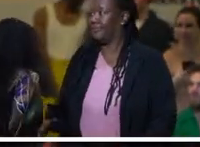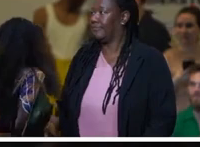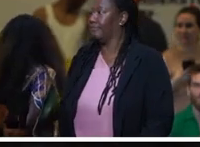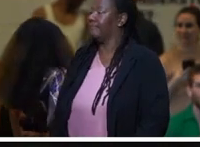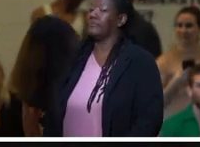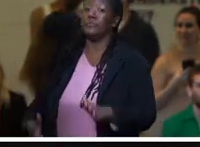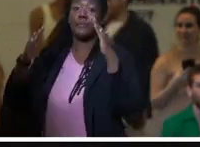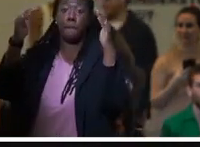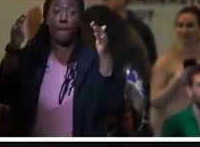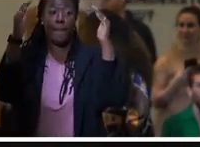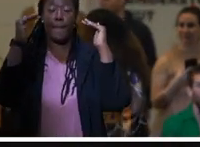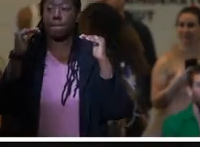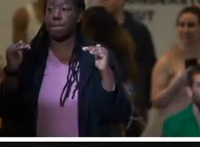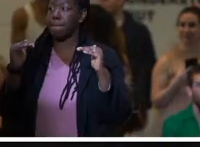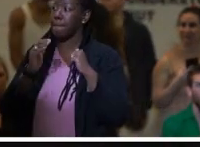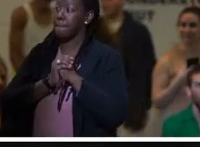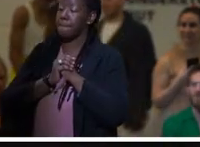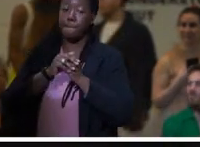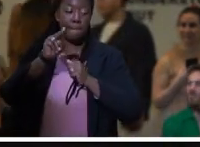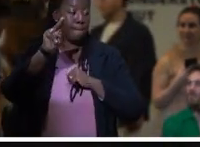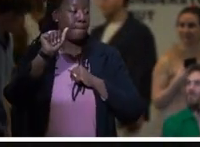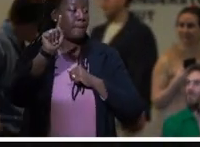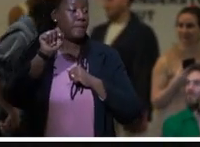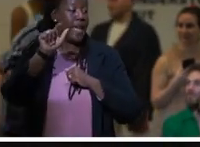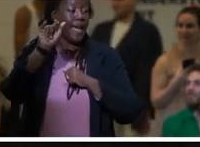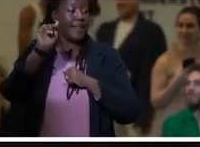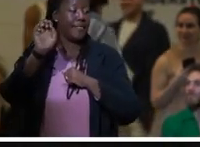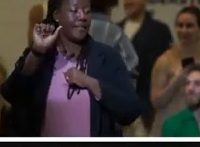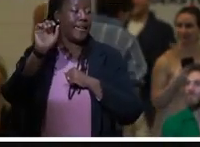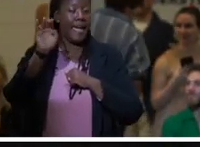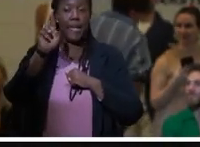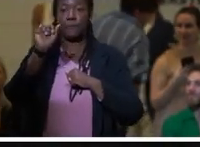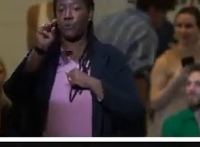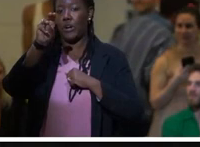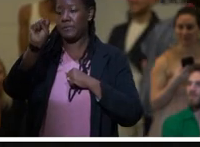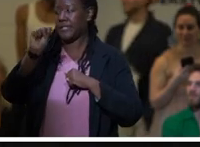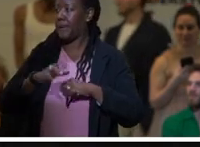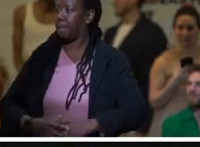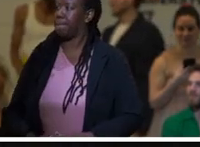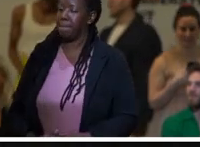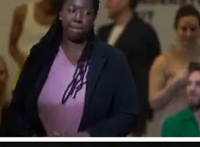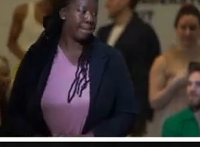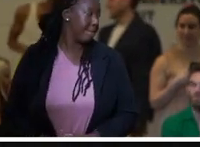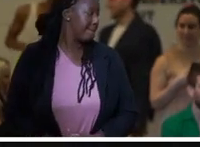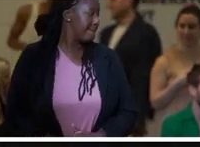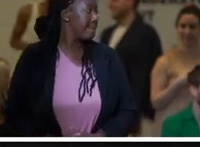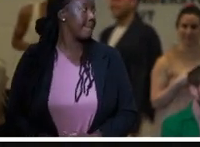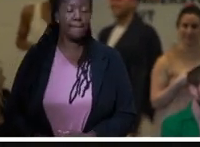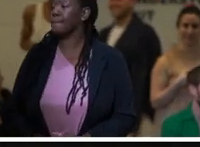next, Natalie Abrams. And culture.